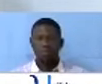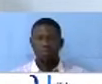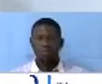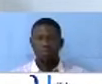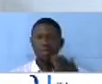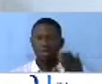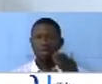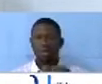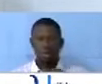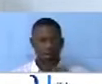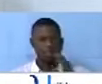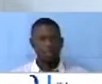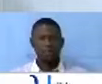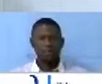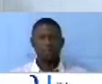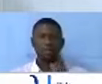have